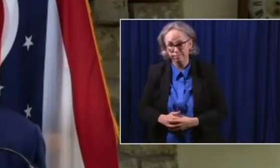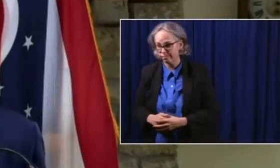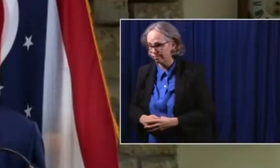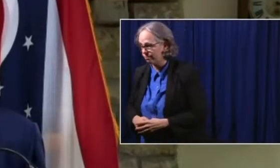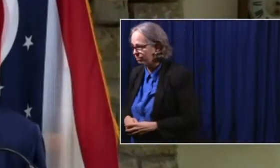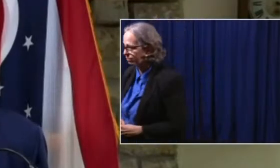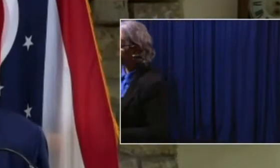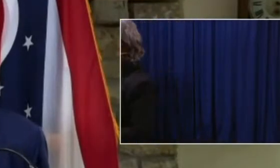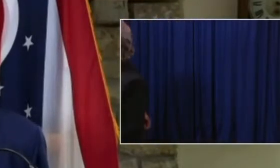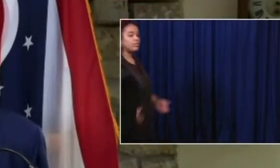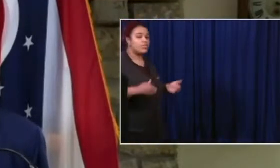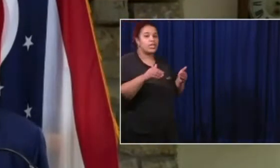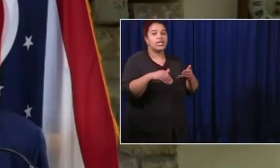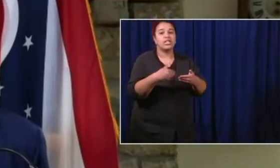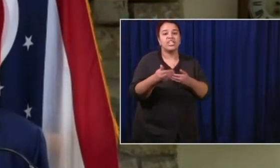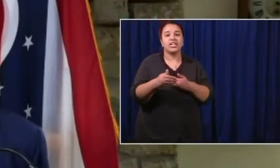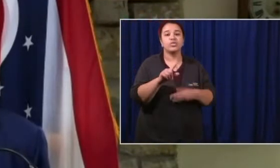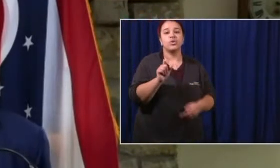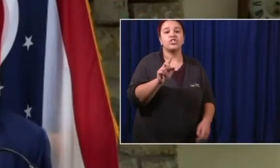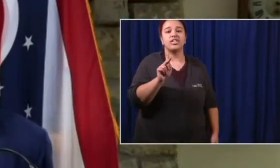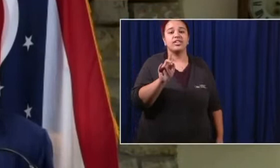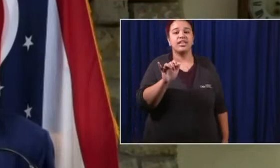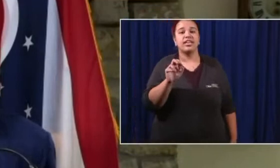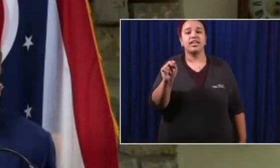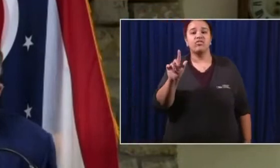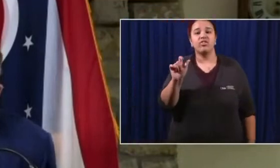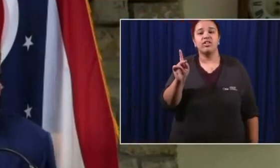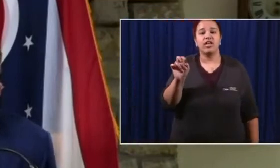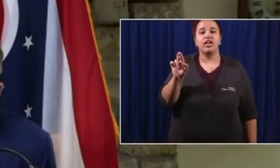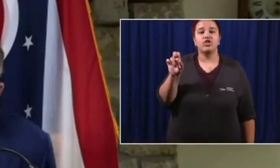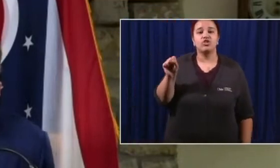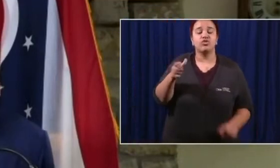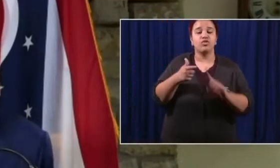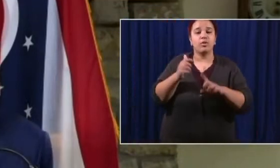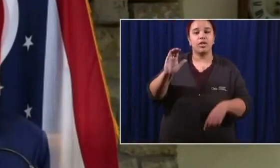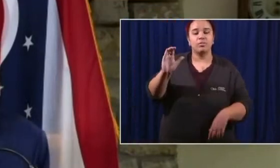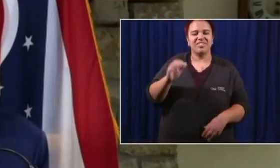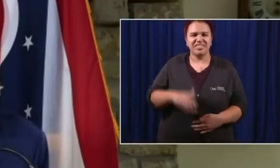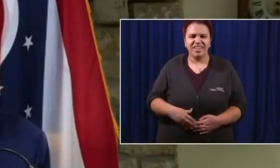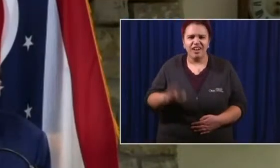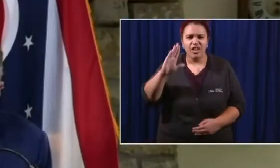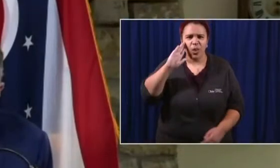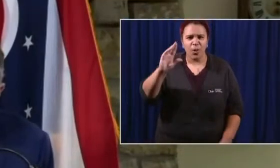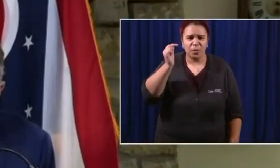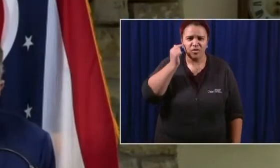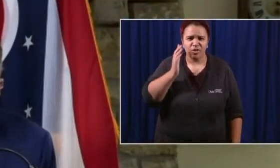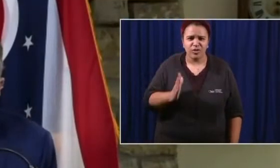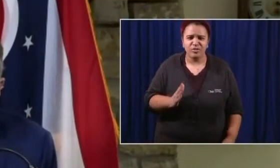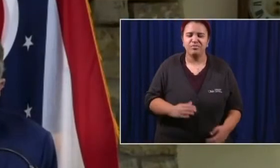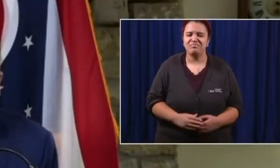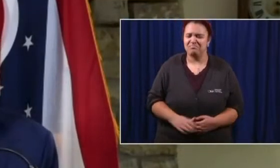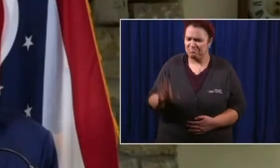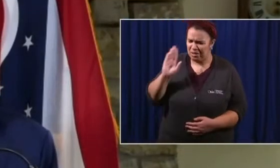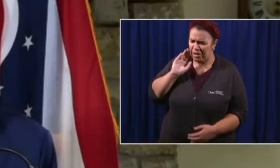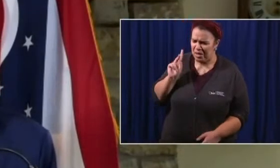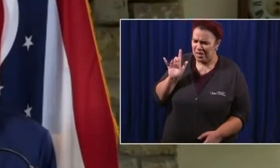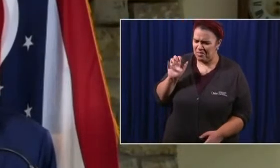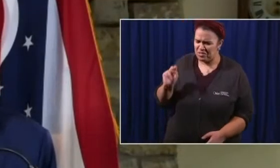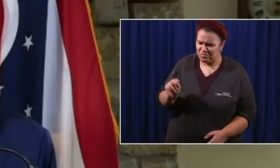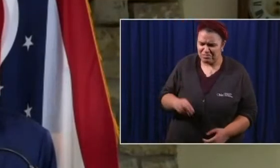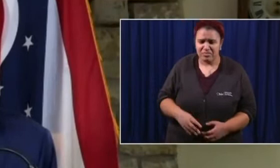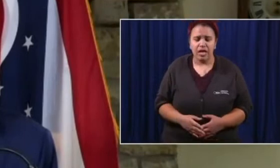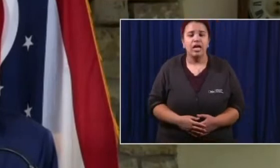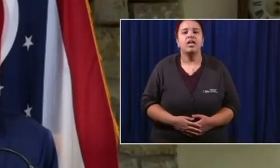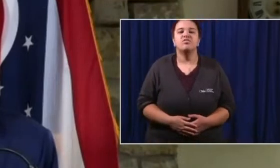Kevin Landers at WBNS in Columbus. Good afternoon, Governor. Hey, Kevin.